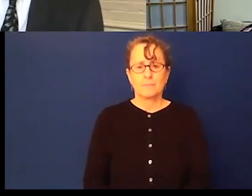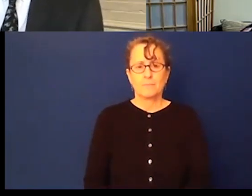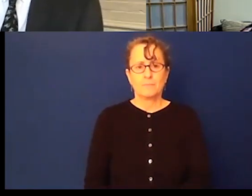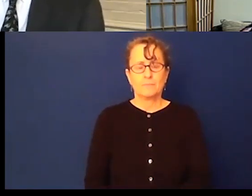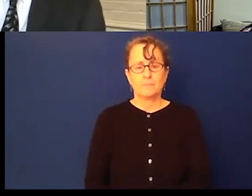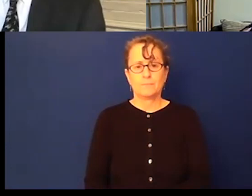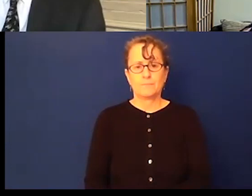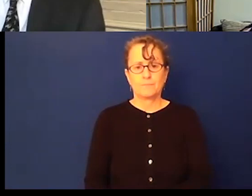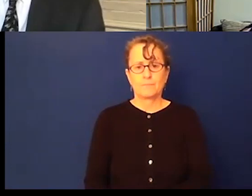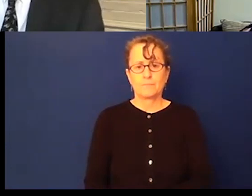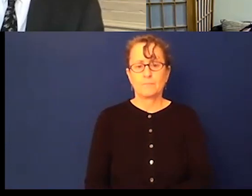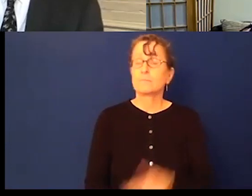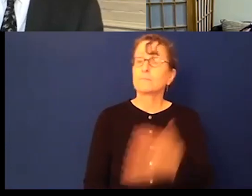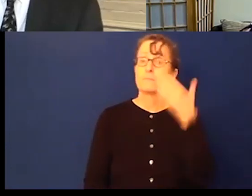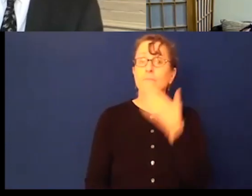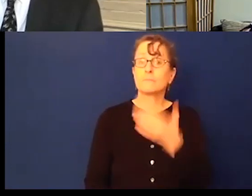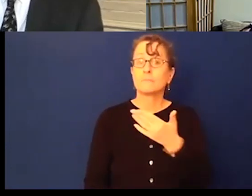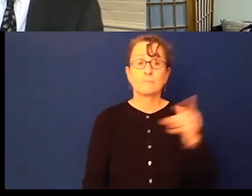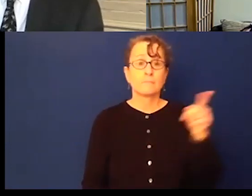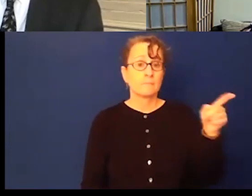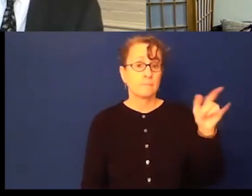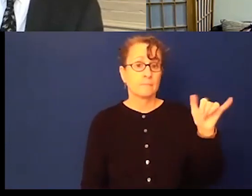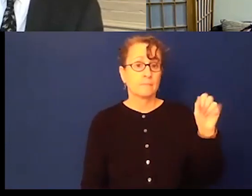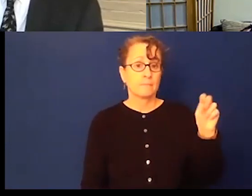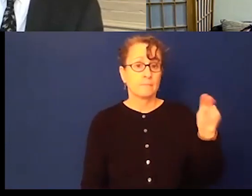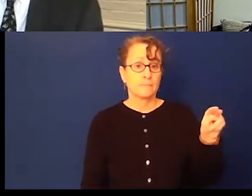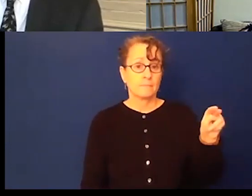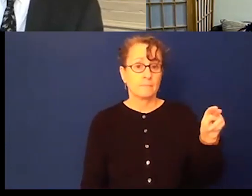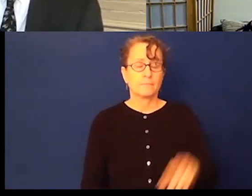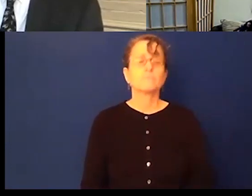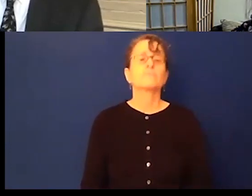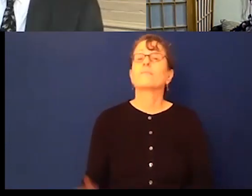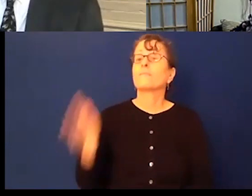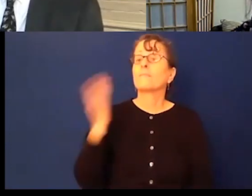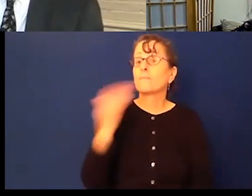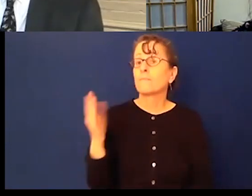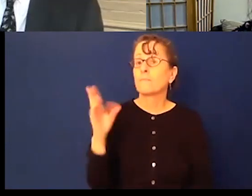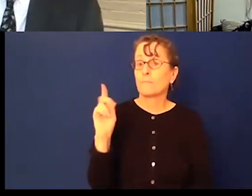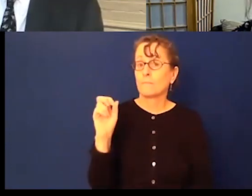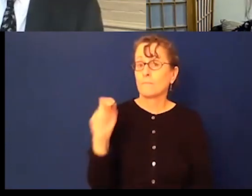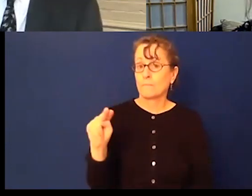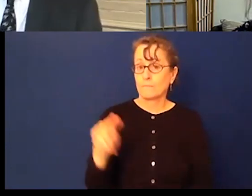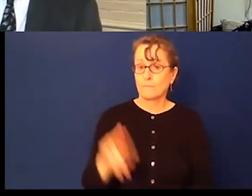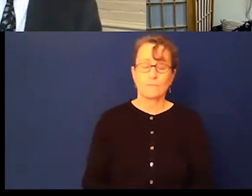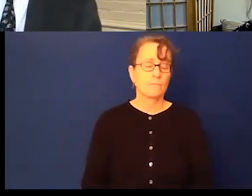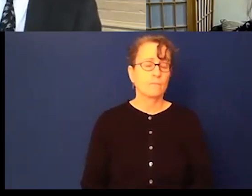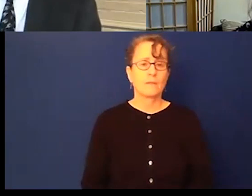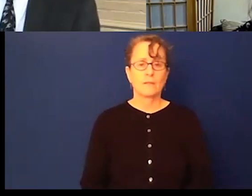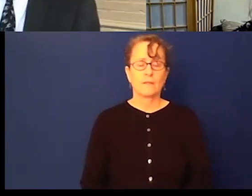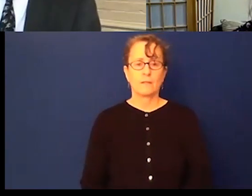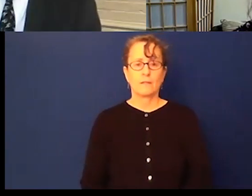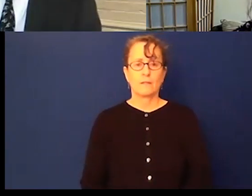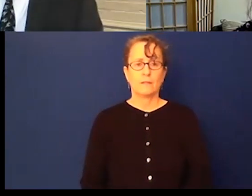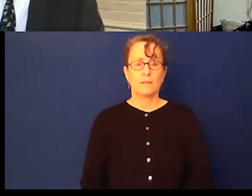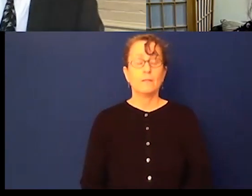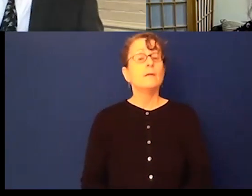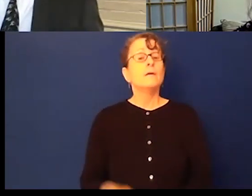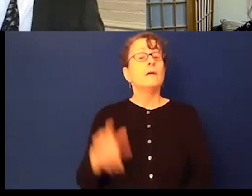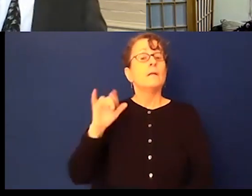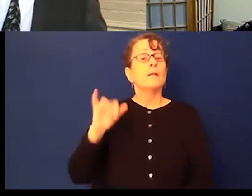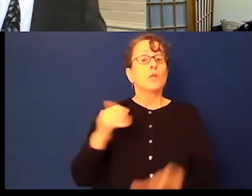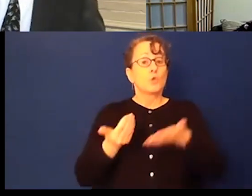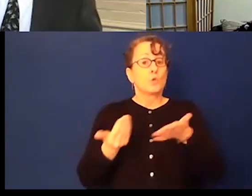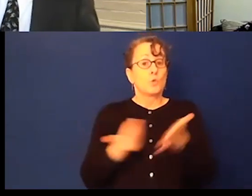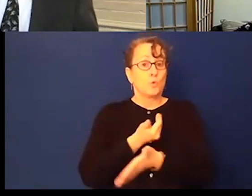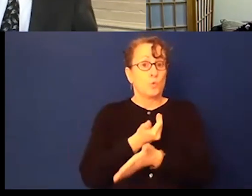Great, thank you, Mr. Tyler. Ian. Thanks, Dan. Is the life expectancy of